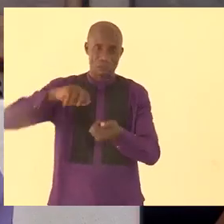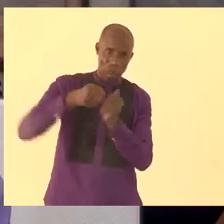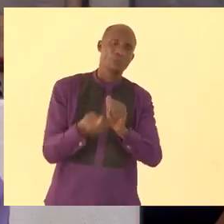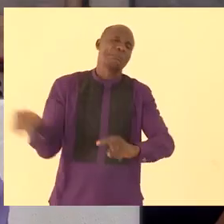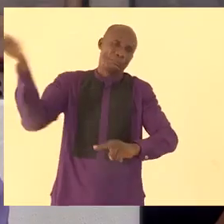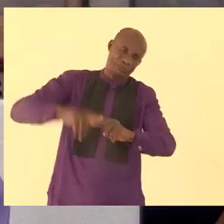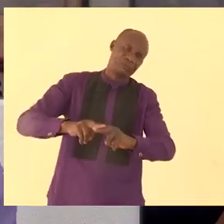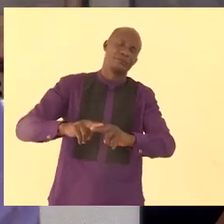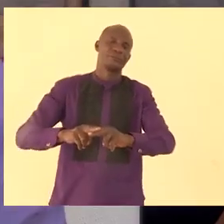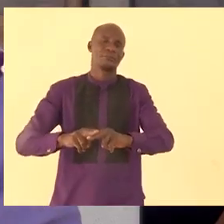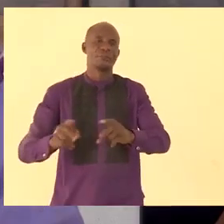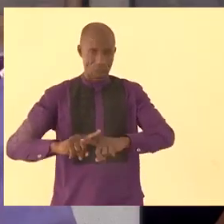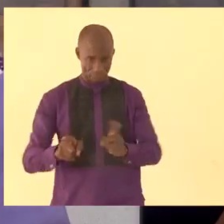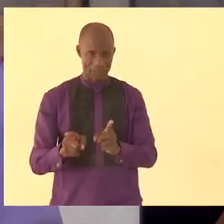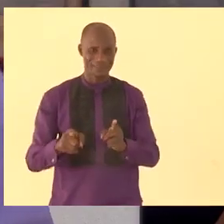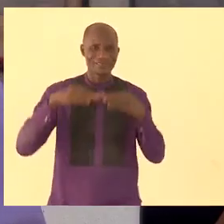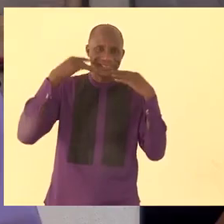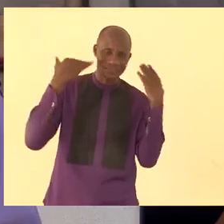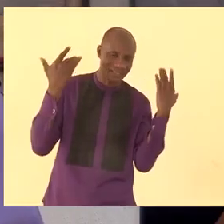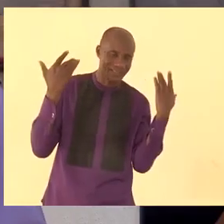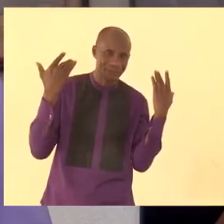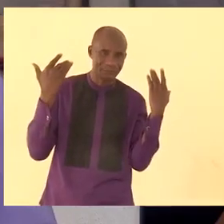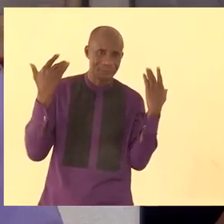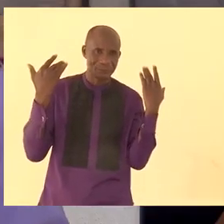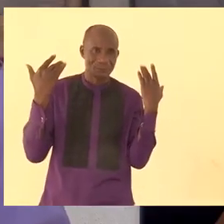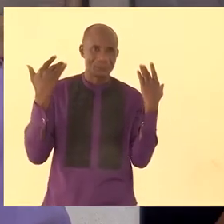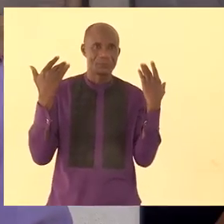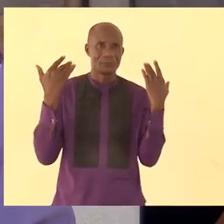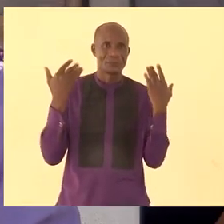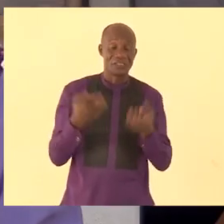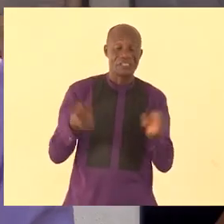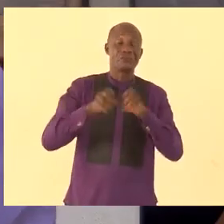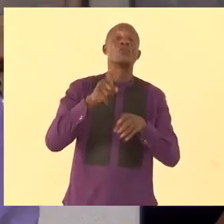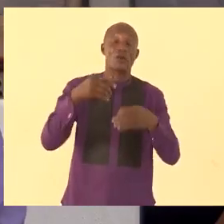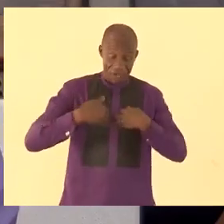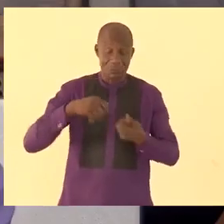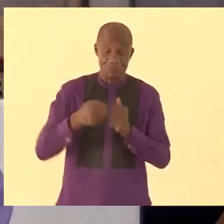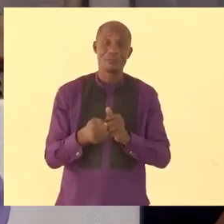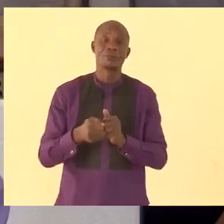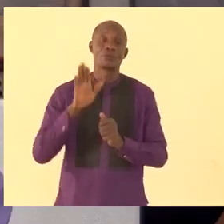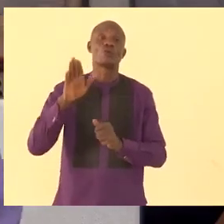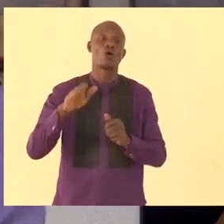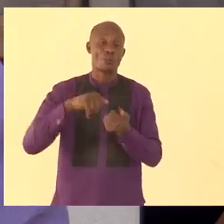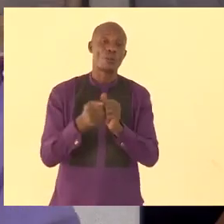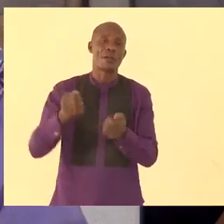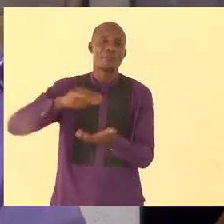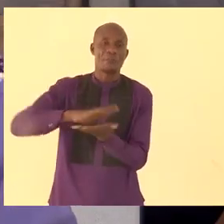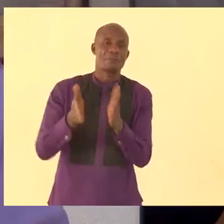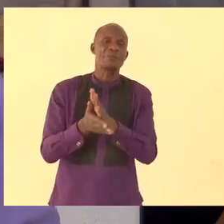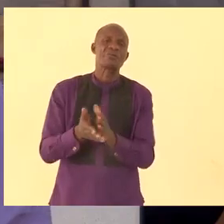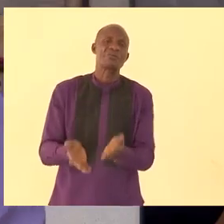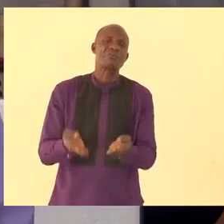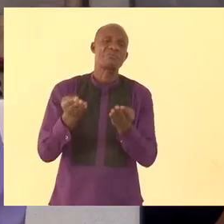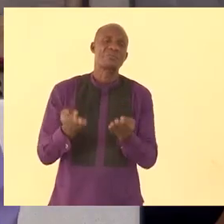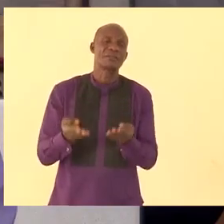heavier. But when you smile in spite of the problems, your problems get lighter. And what